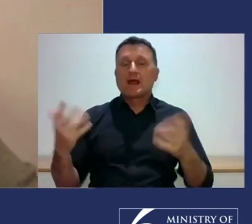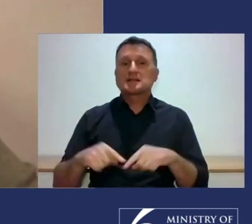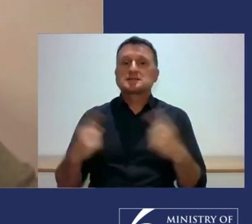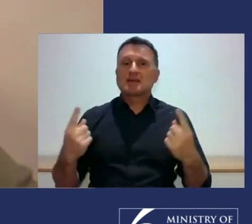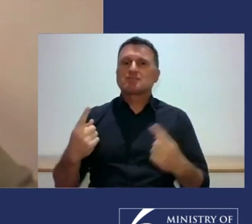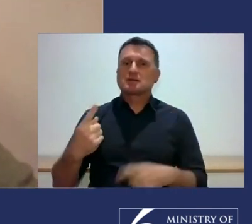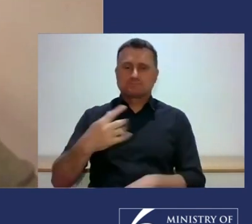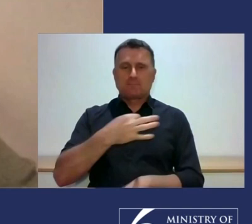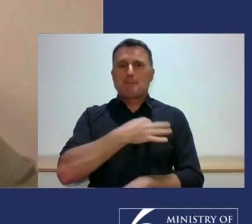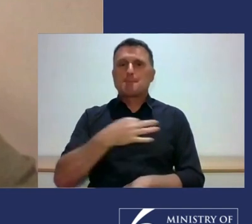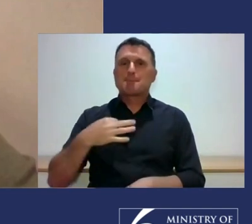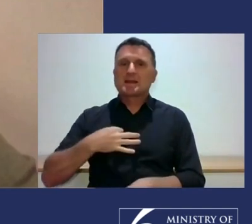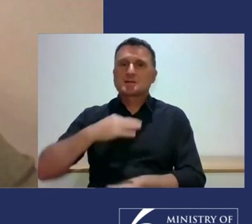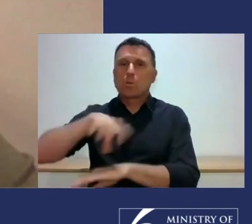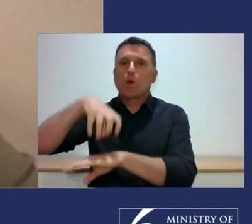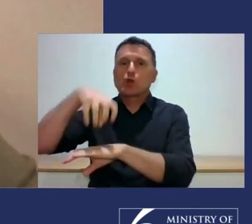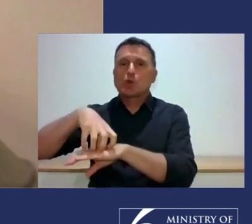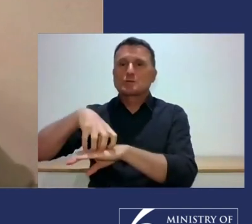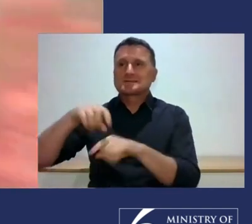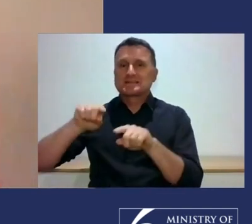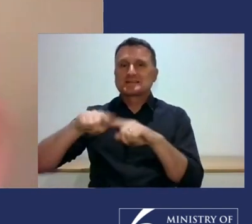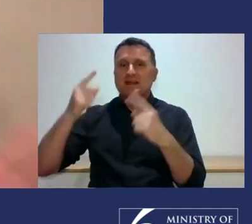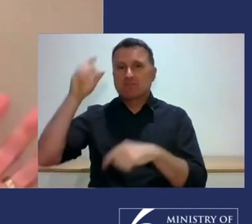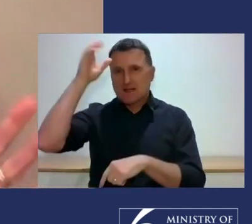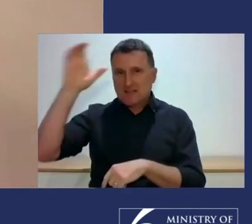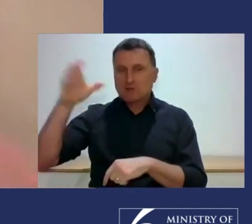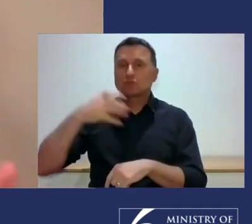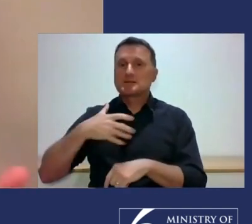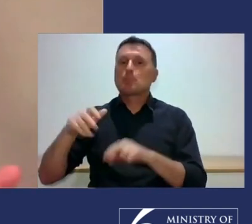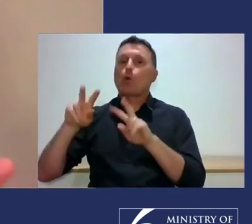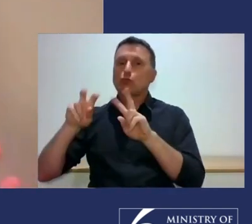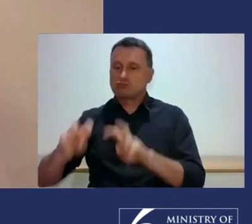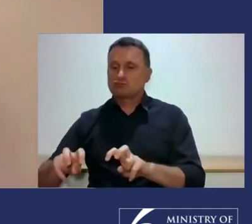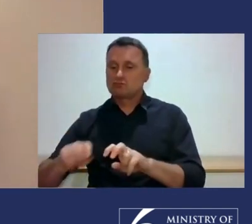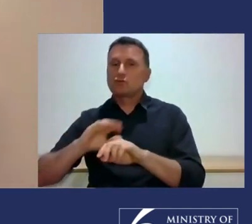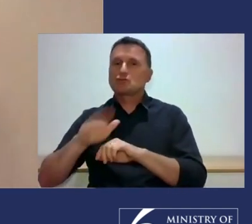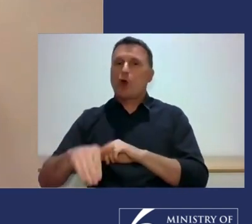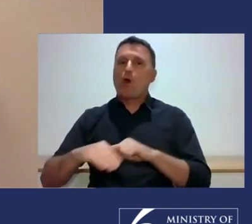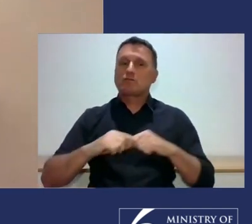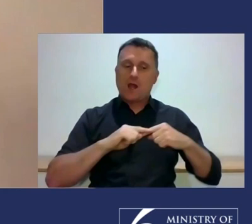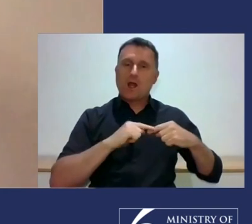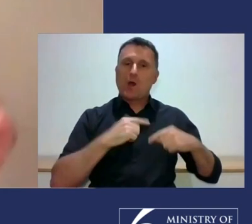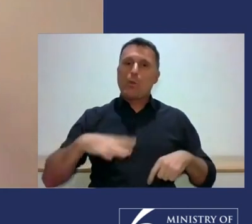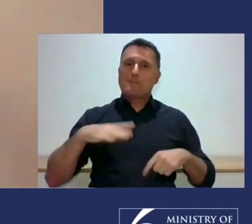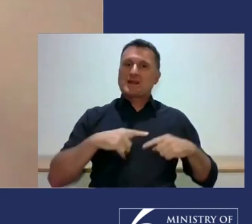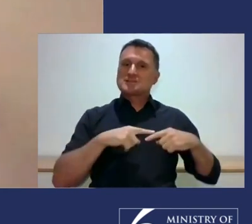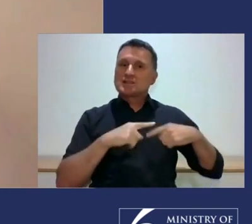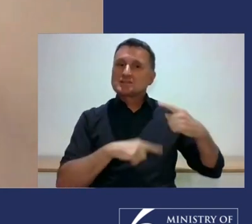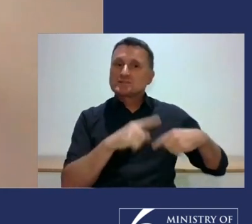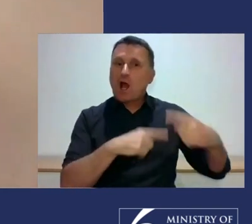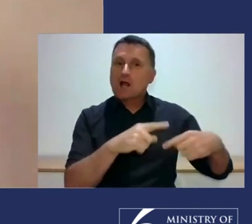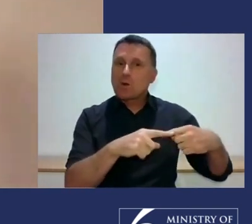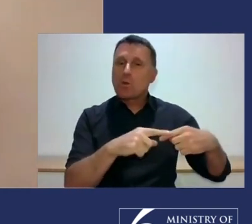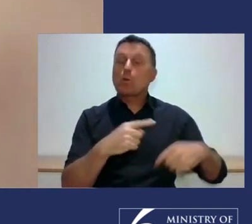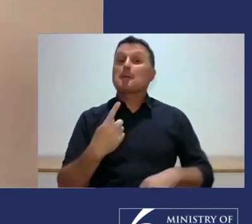different countries. But we literally, I had just written an article on this and I went back to my own menstrual